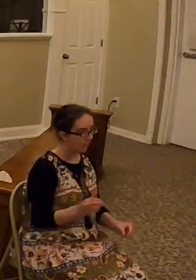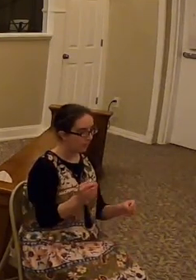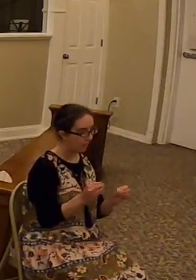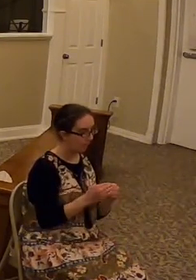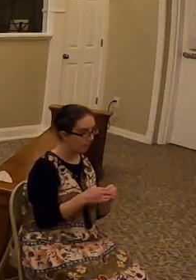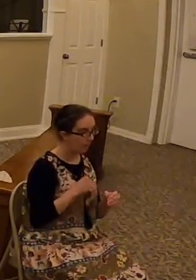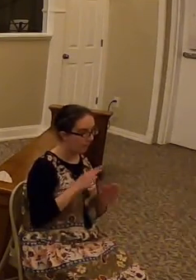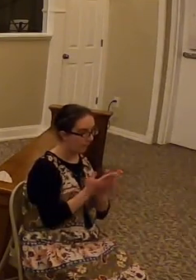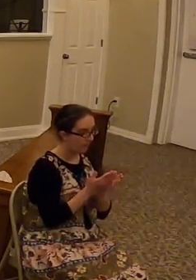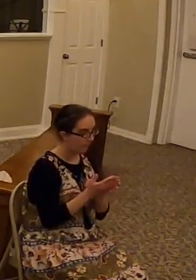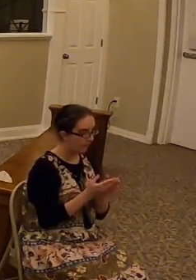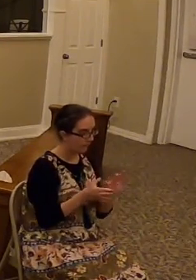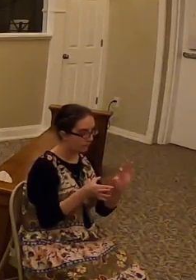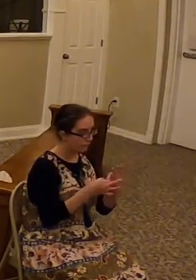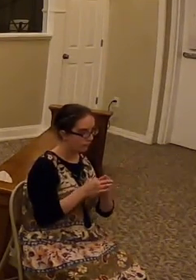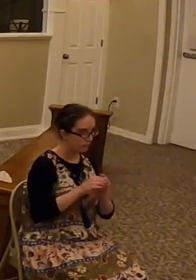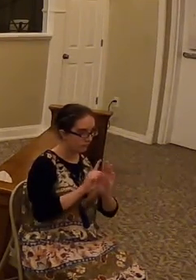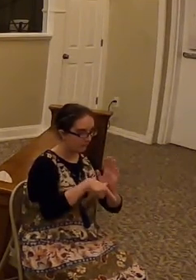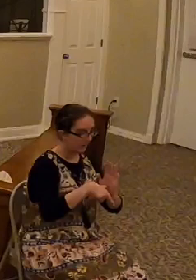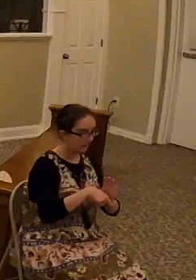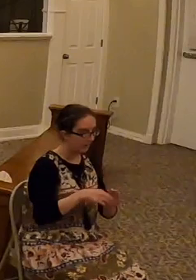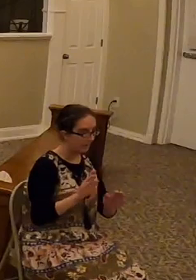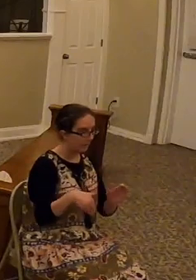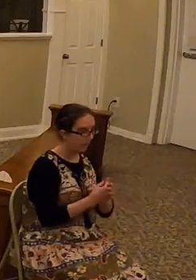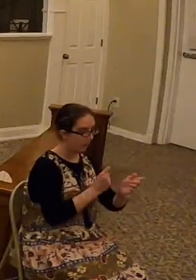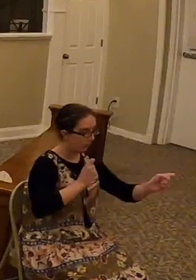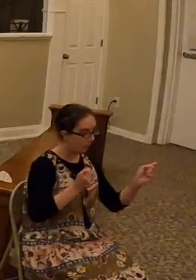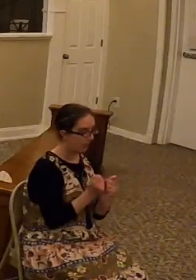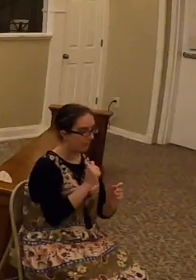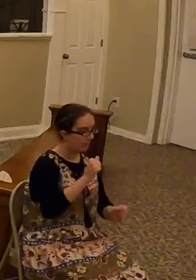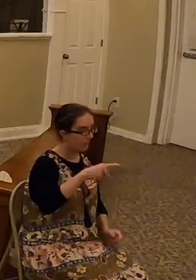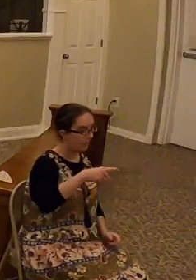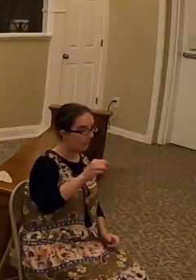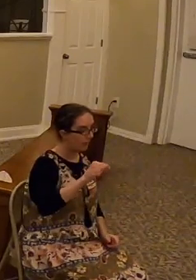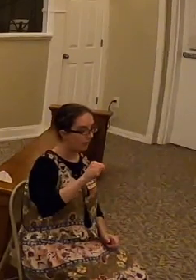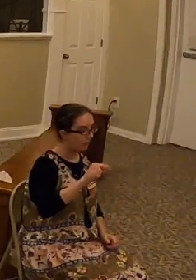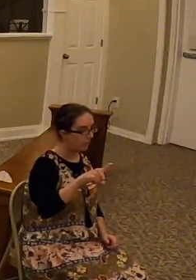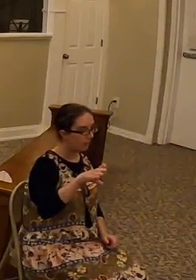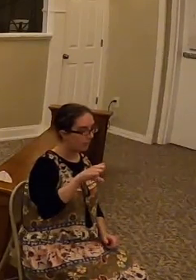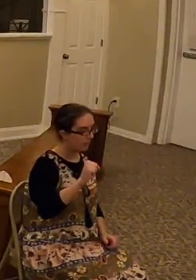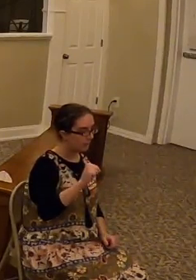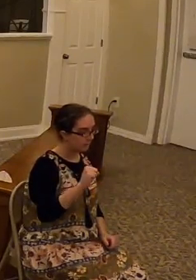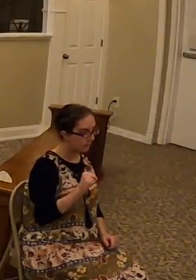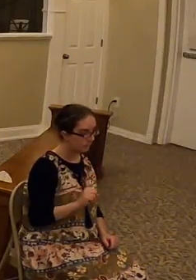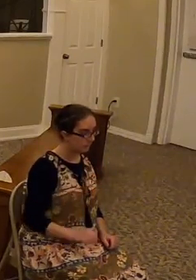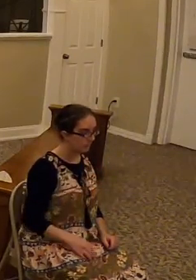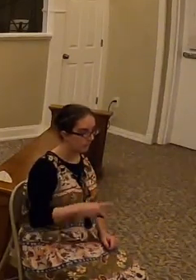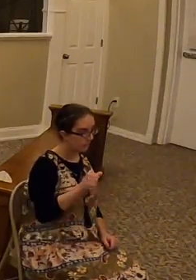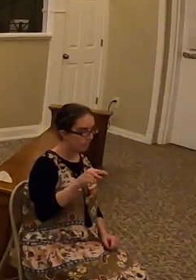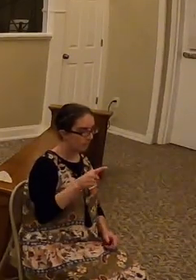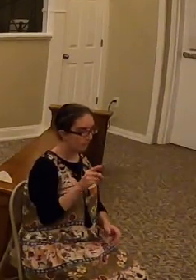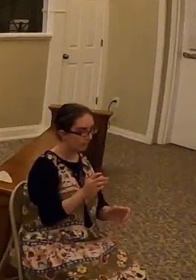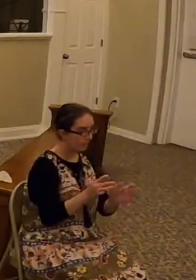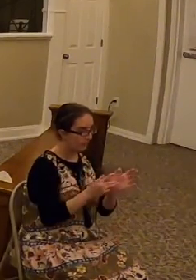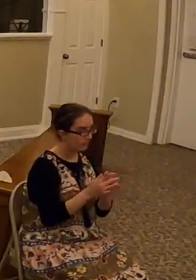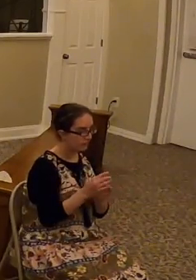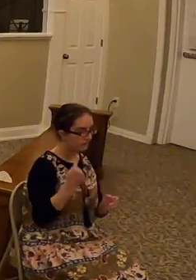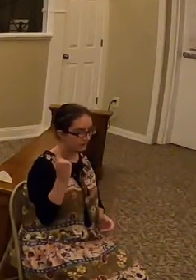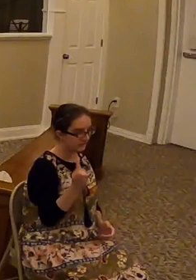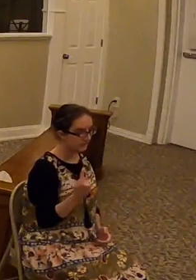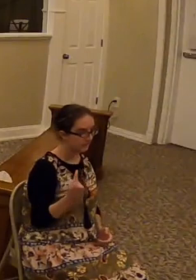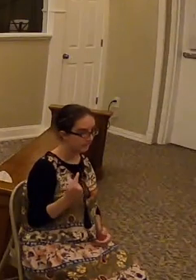just read to you that joined later. Amen. They all became apostles later on. Paul became an apostle. Amen. Jesus